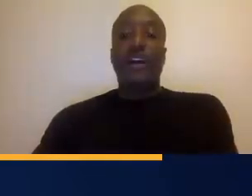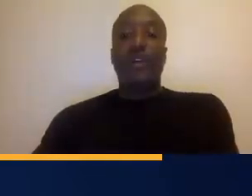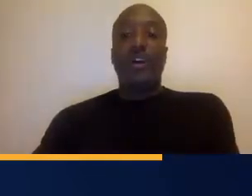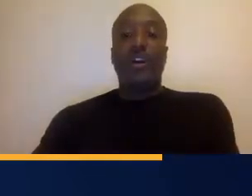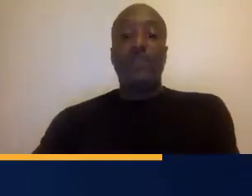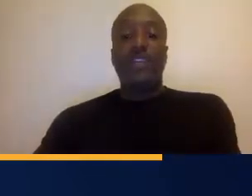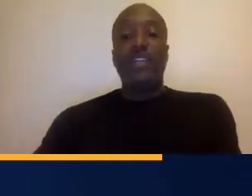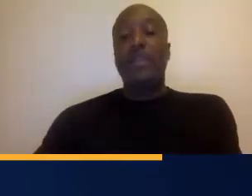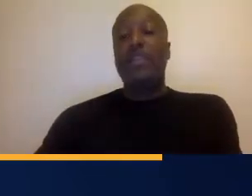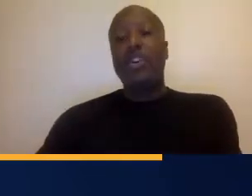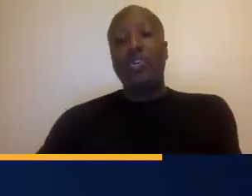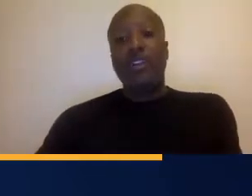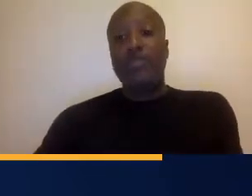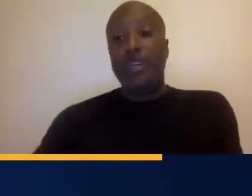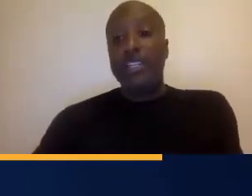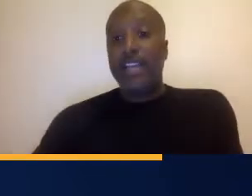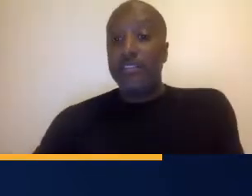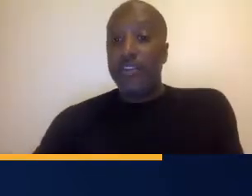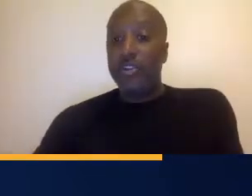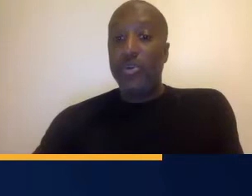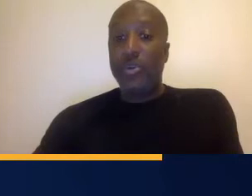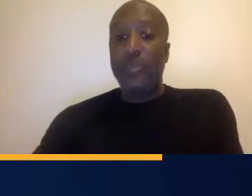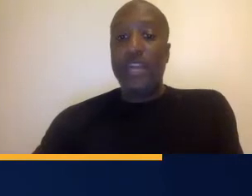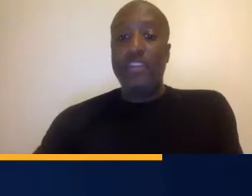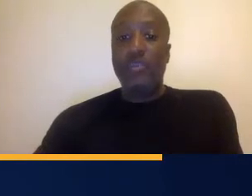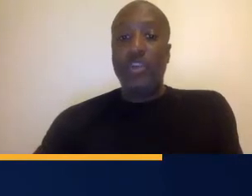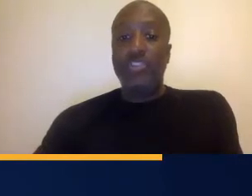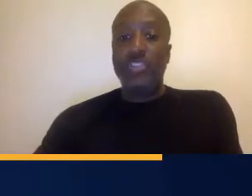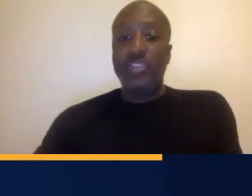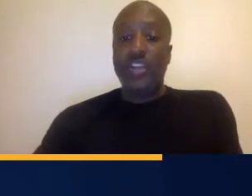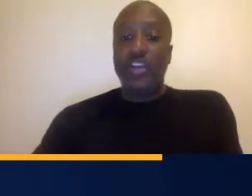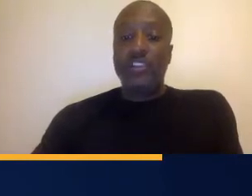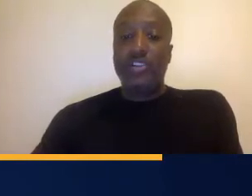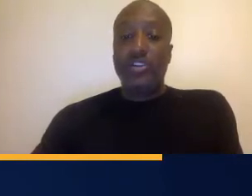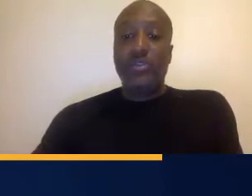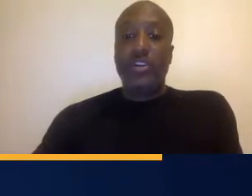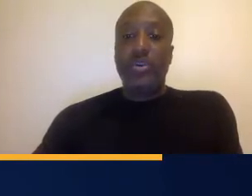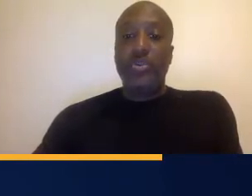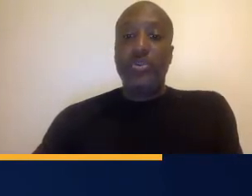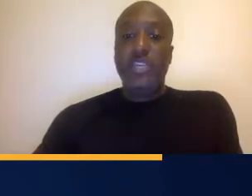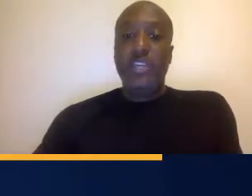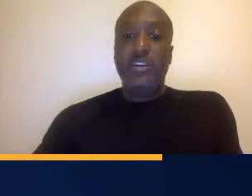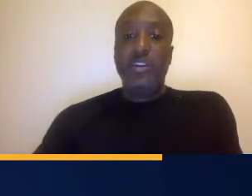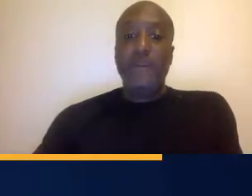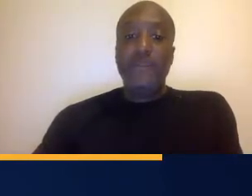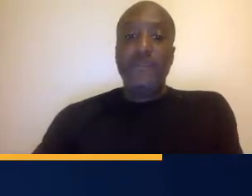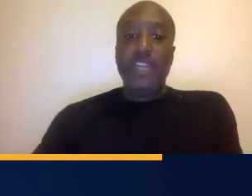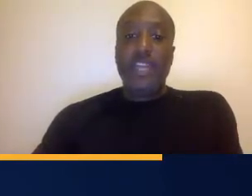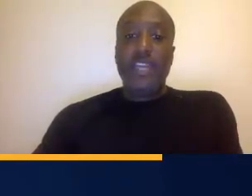by the ADEM Political Director, Ben Seinfeld, who helped to answer some questions. So I want to go through